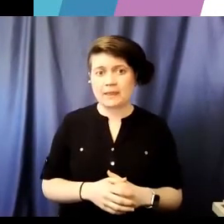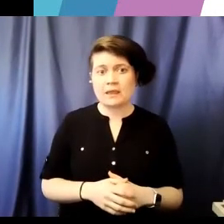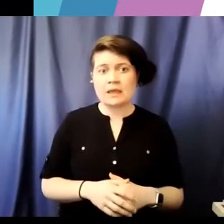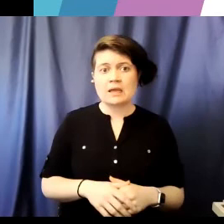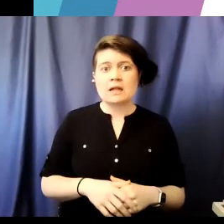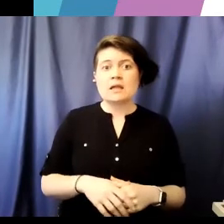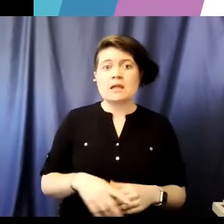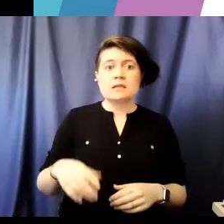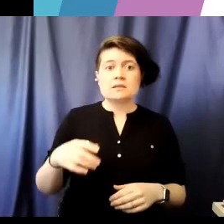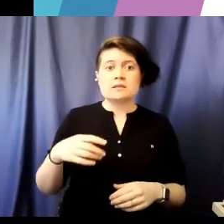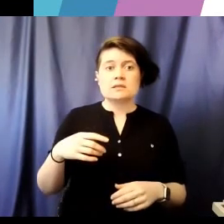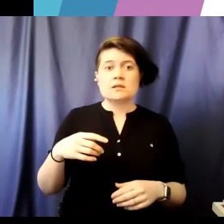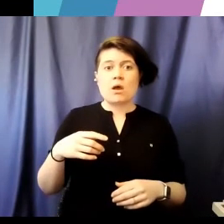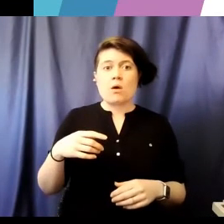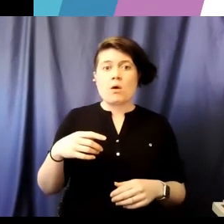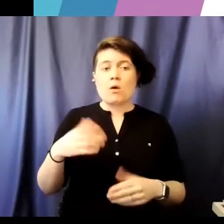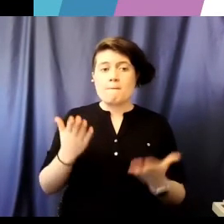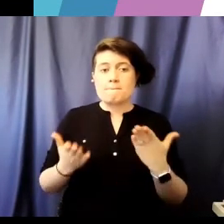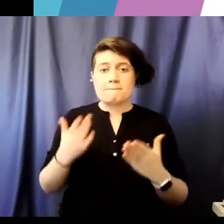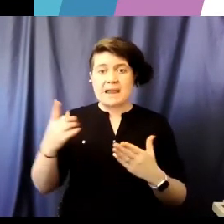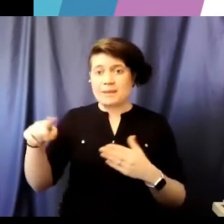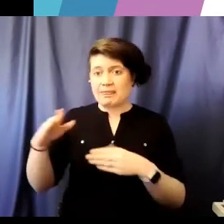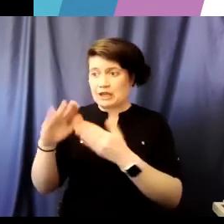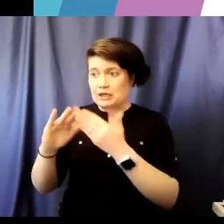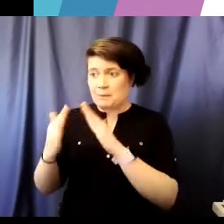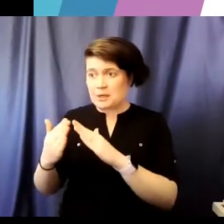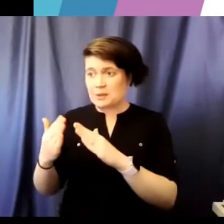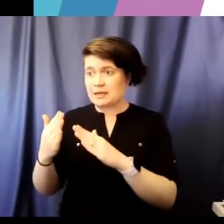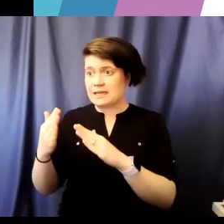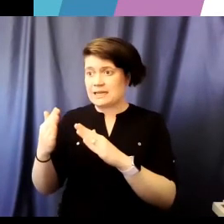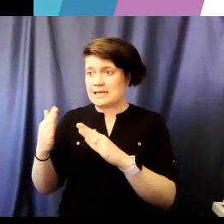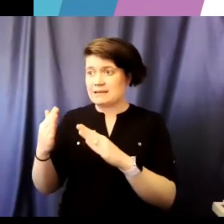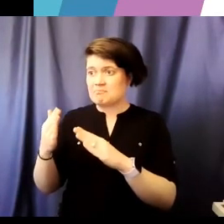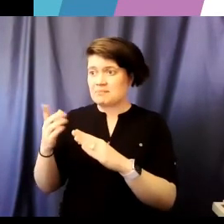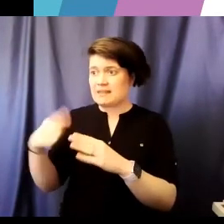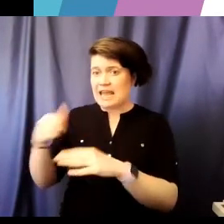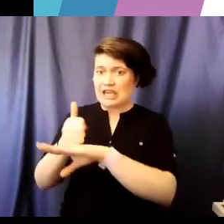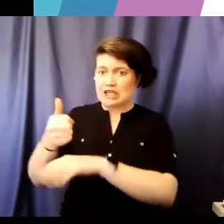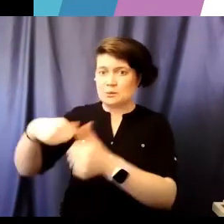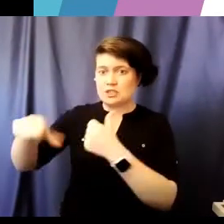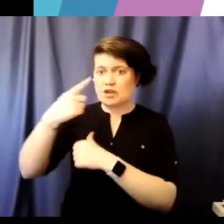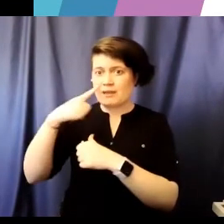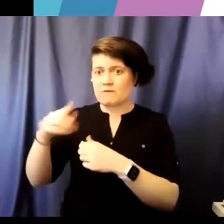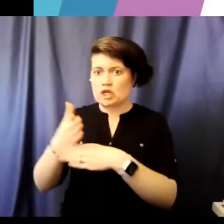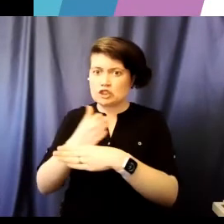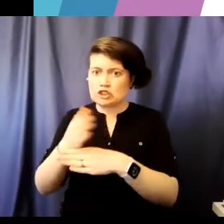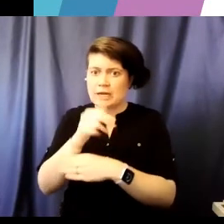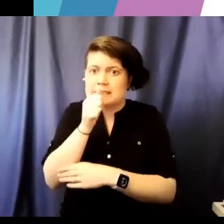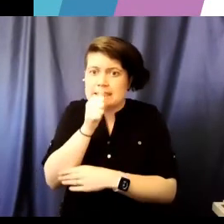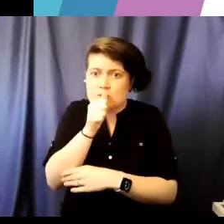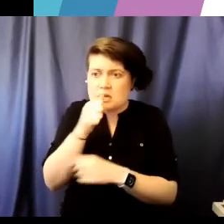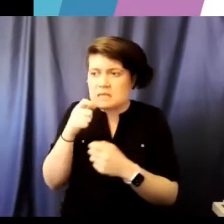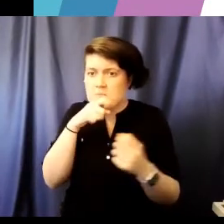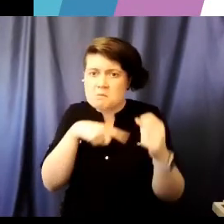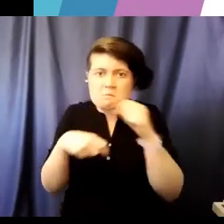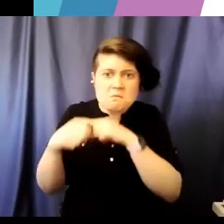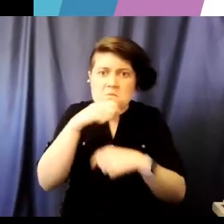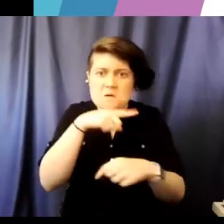of spilling secrets, accused of dwelling on the past, or outright lying, and be